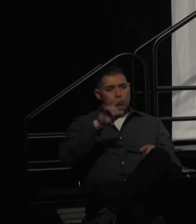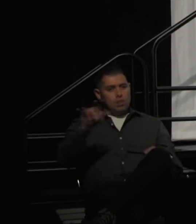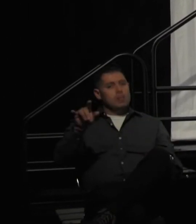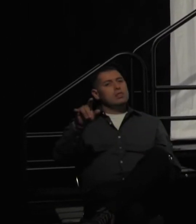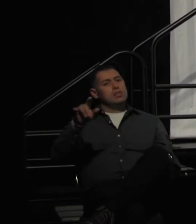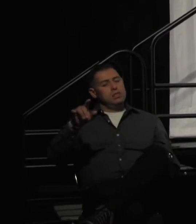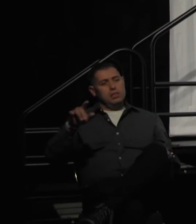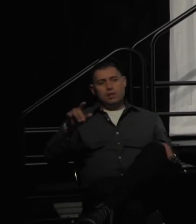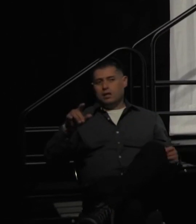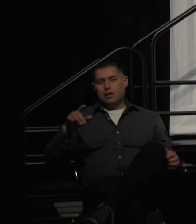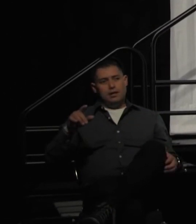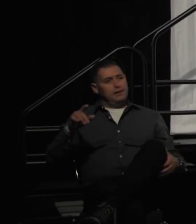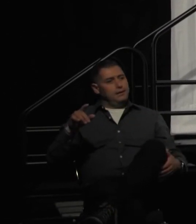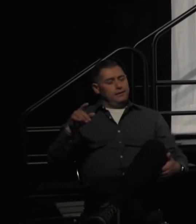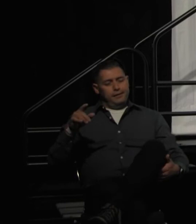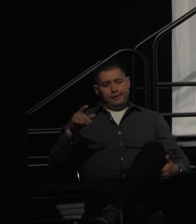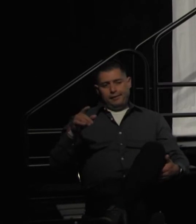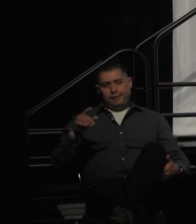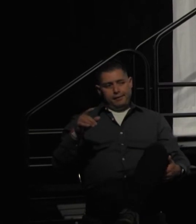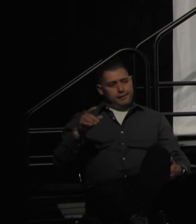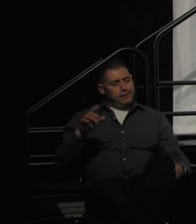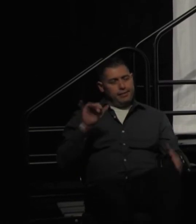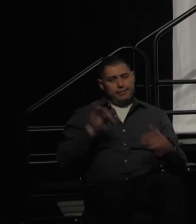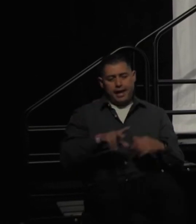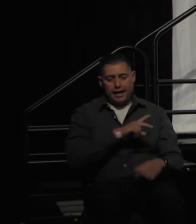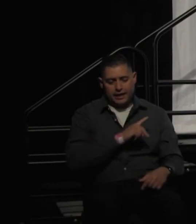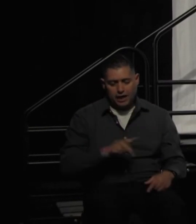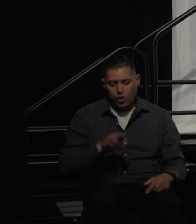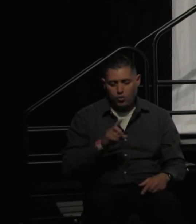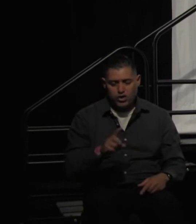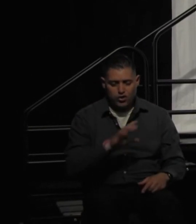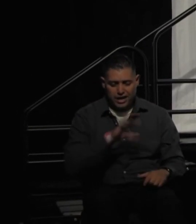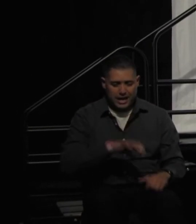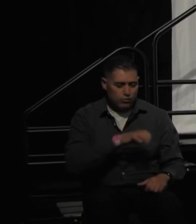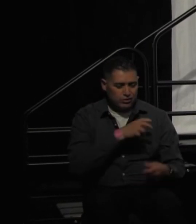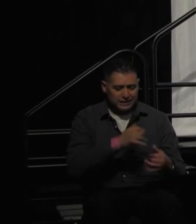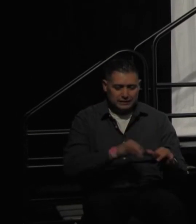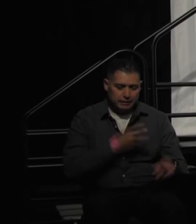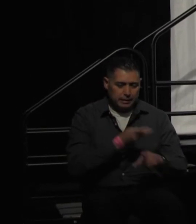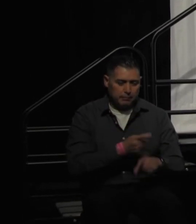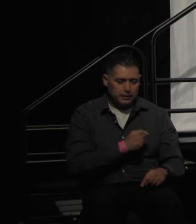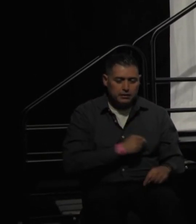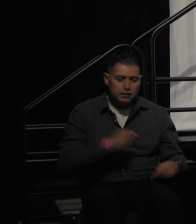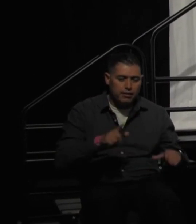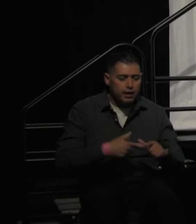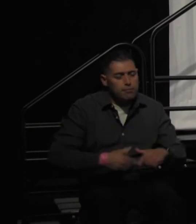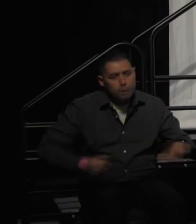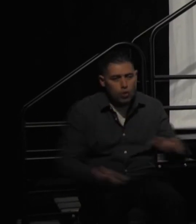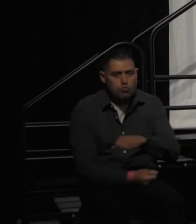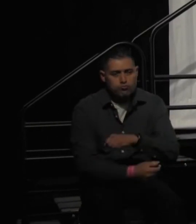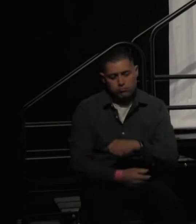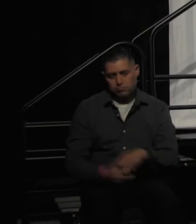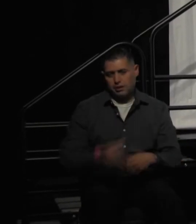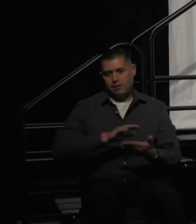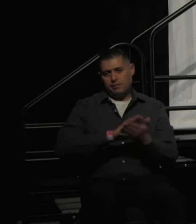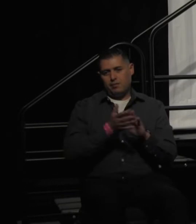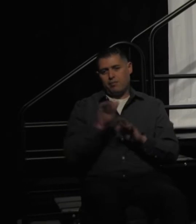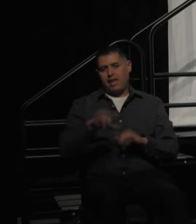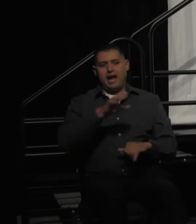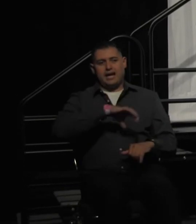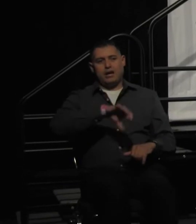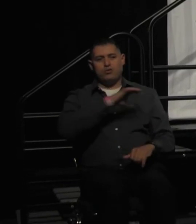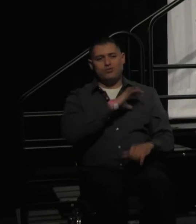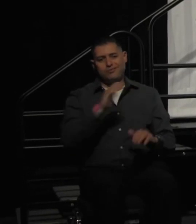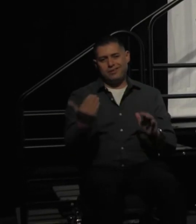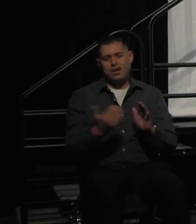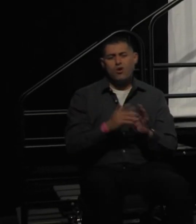know, he couldn't get out of that King Richard character. And all of a sudden, boom, he fell into that character and,